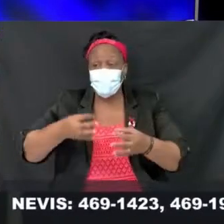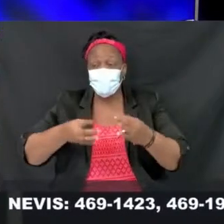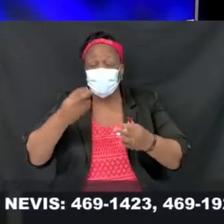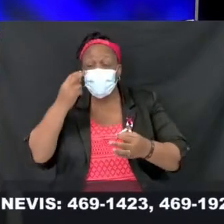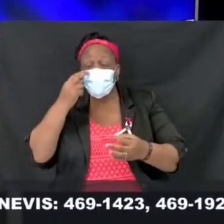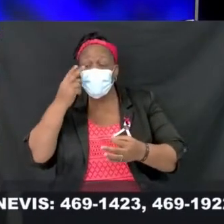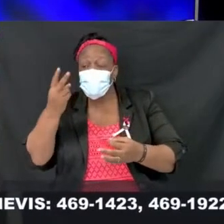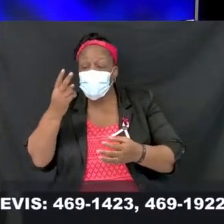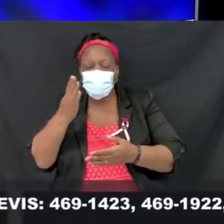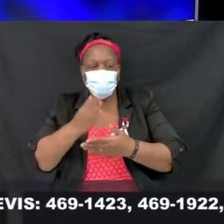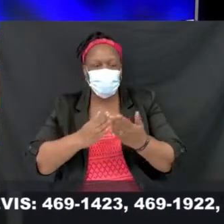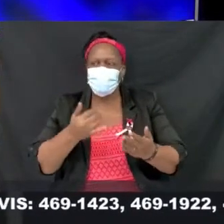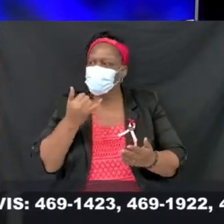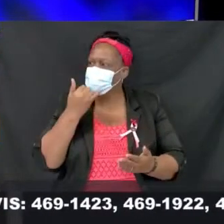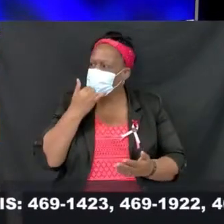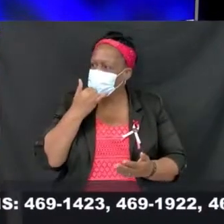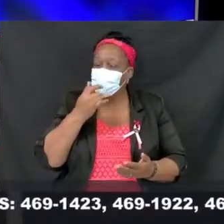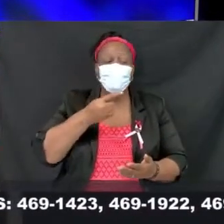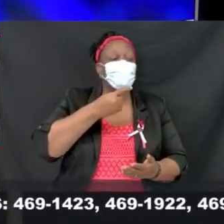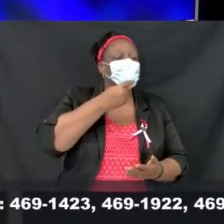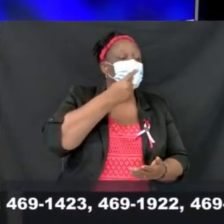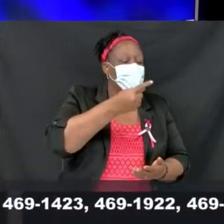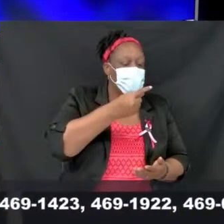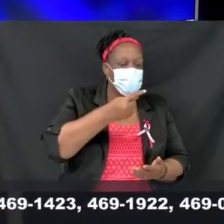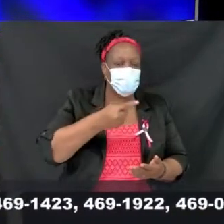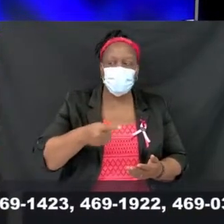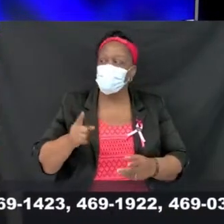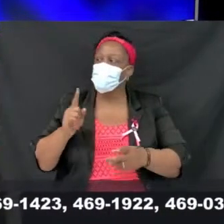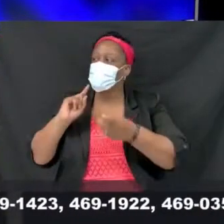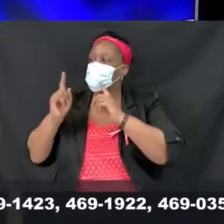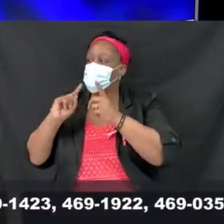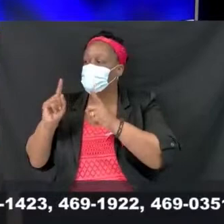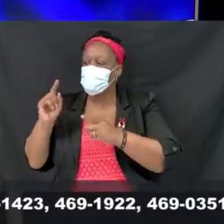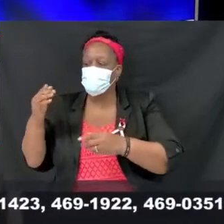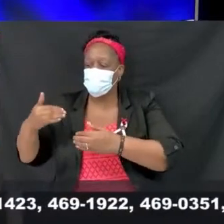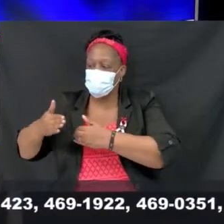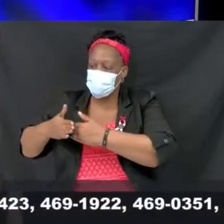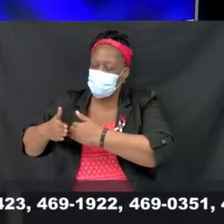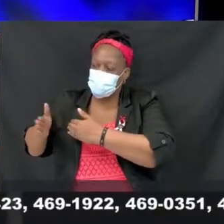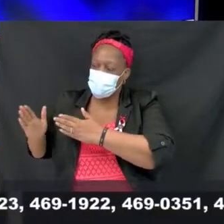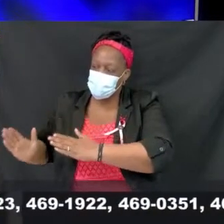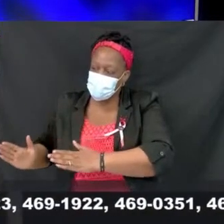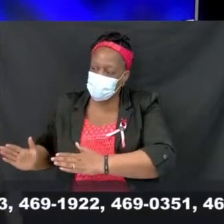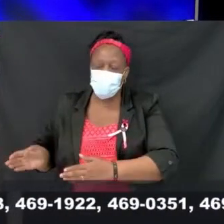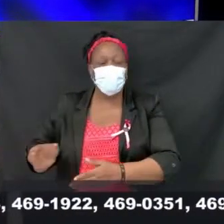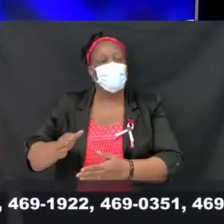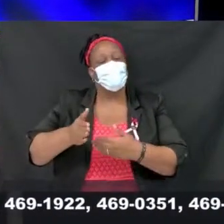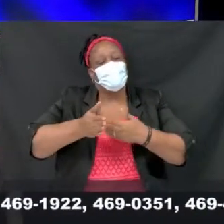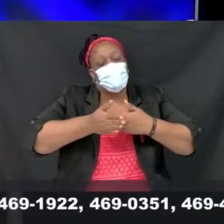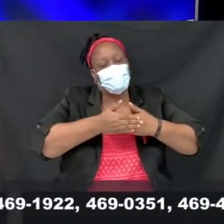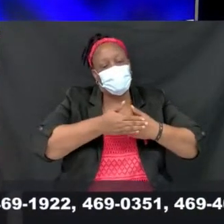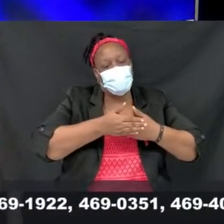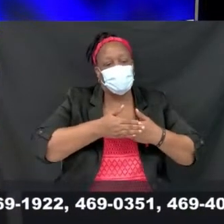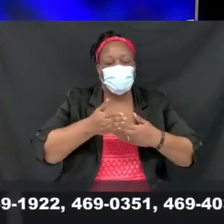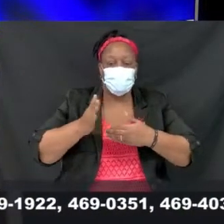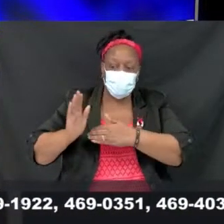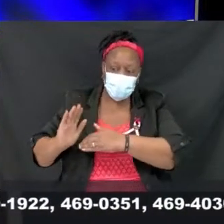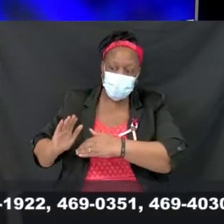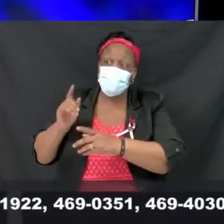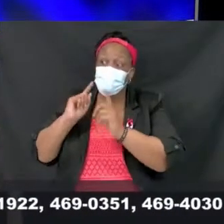let us know, or please talk to your neighbor, talk to your friend, and let them know that they are contravening